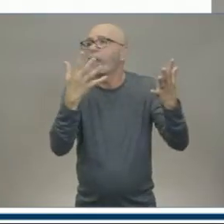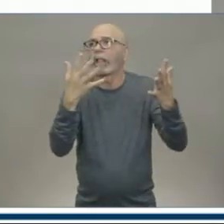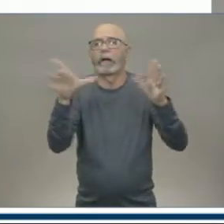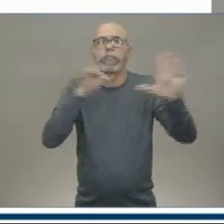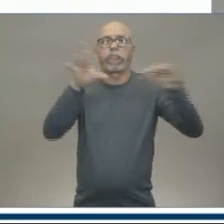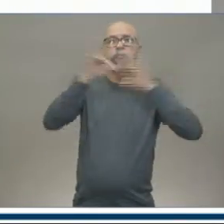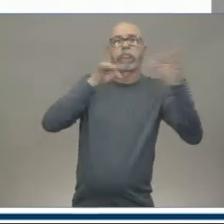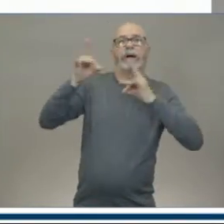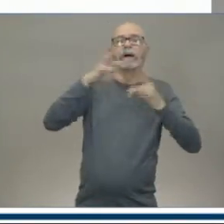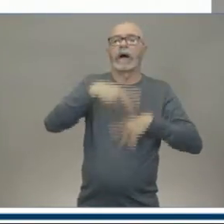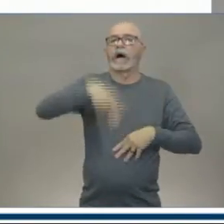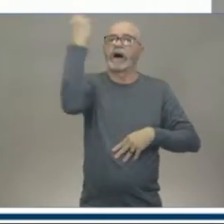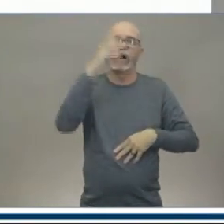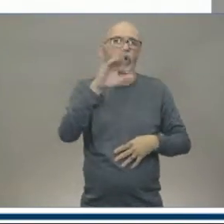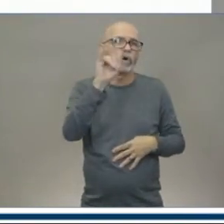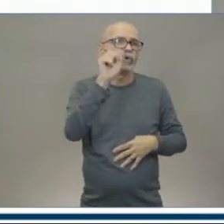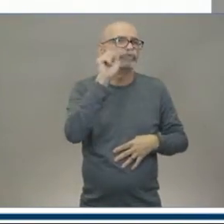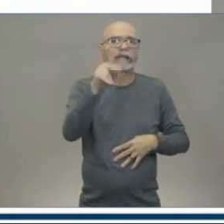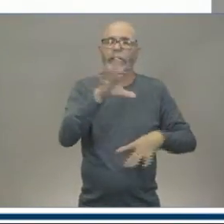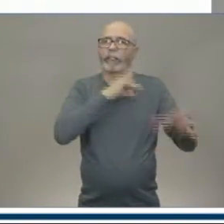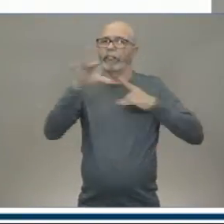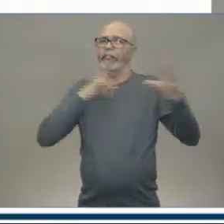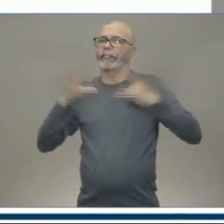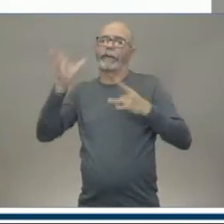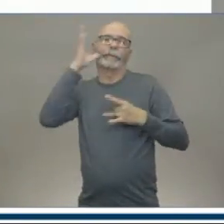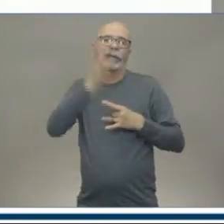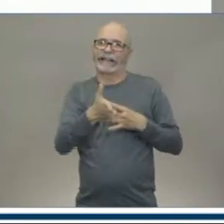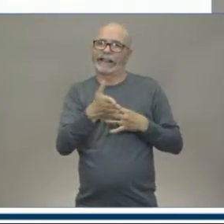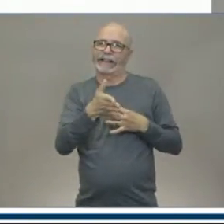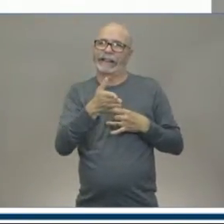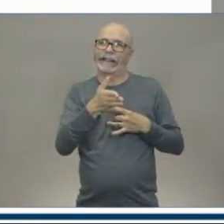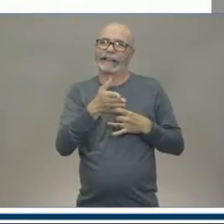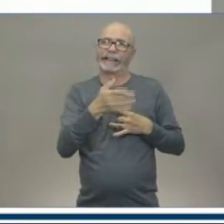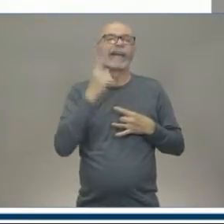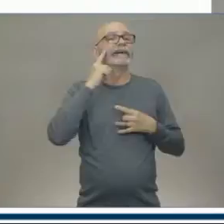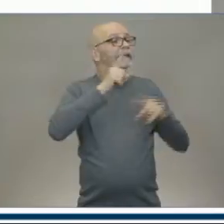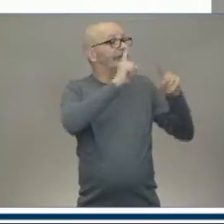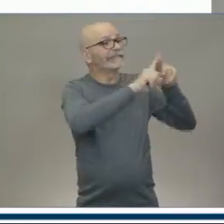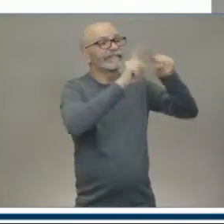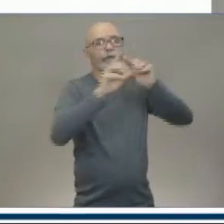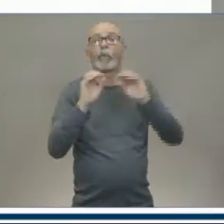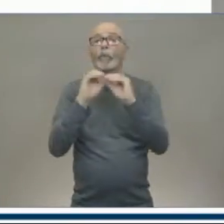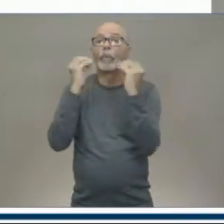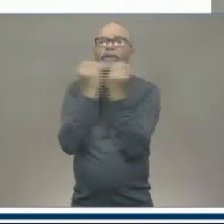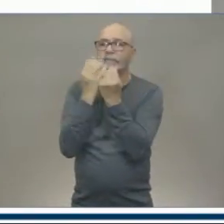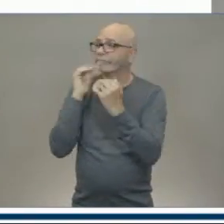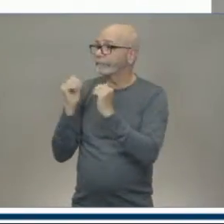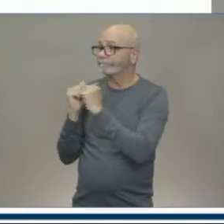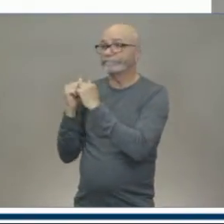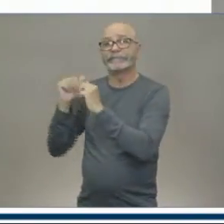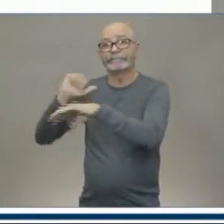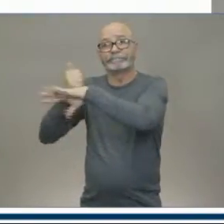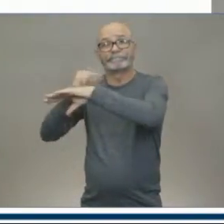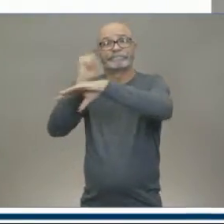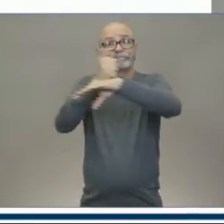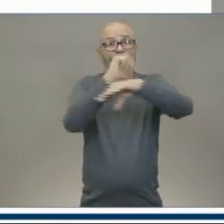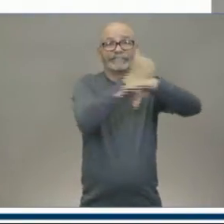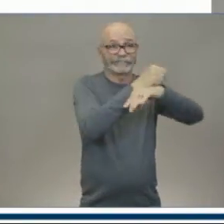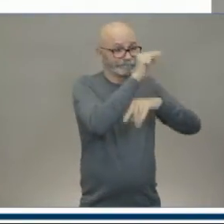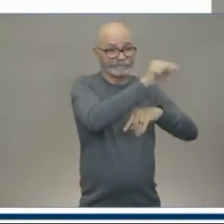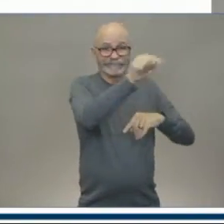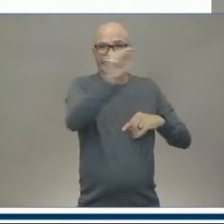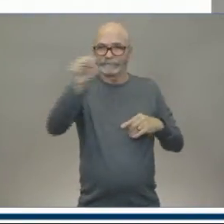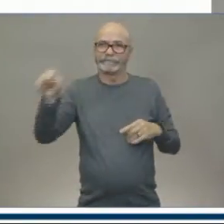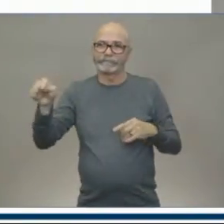very vulnerable people. So we ask all the organizations that are doing that. There are long-term care facilities that do this. There are